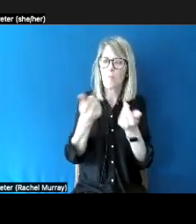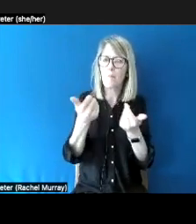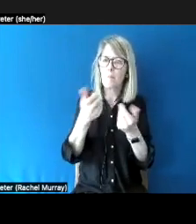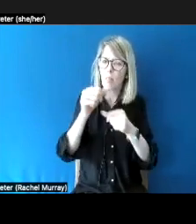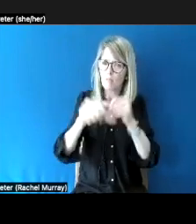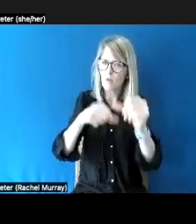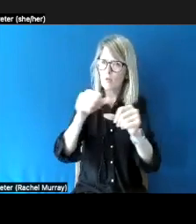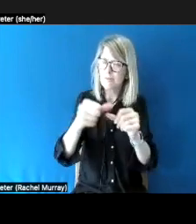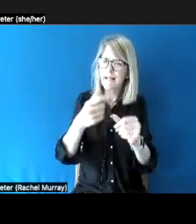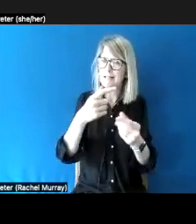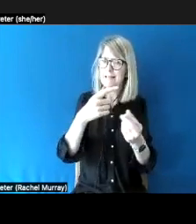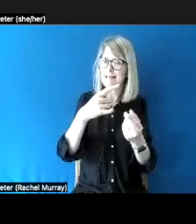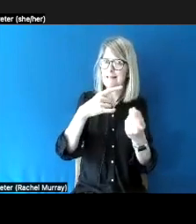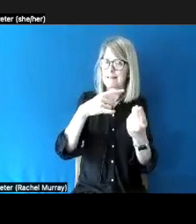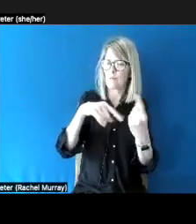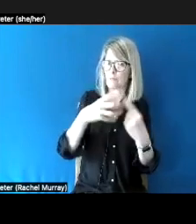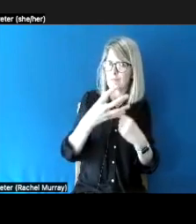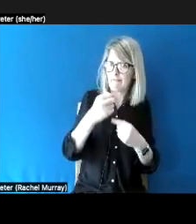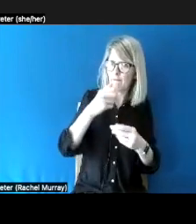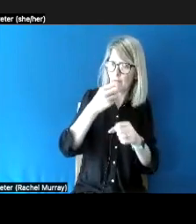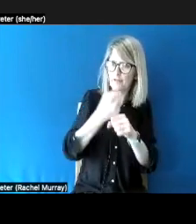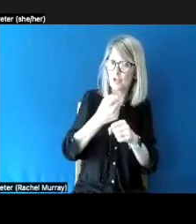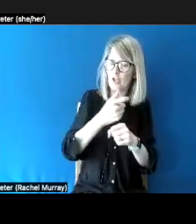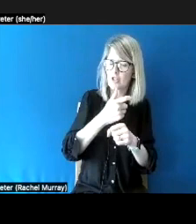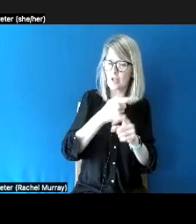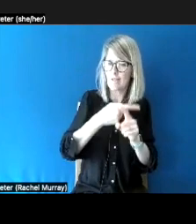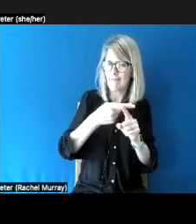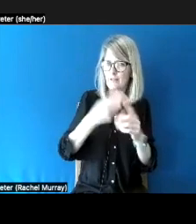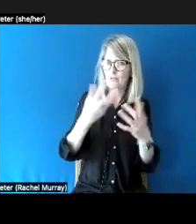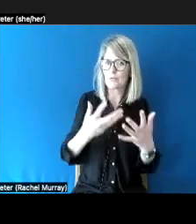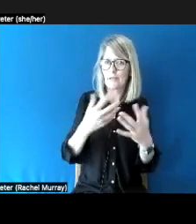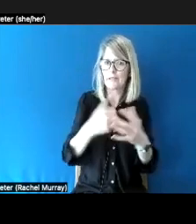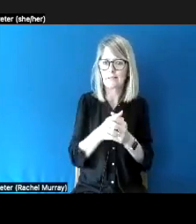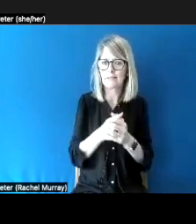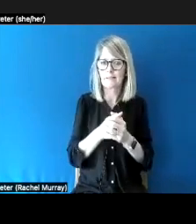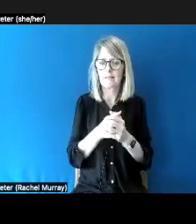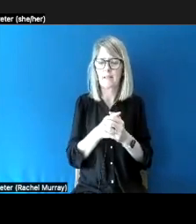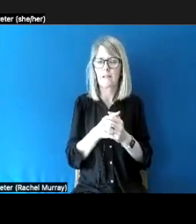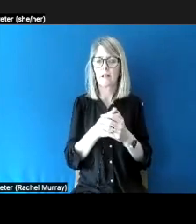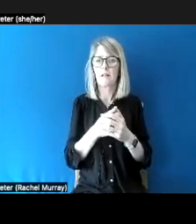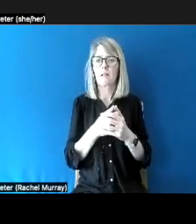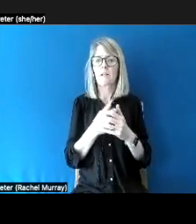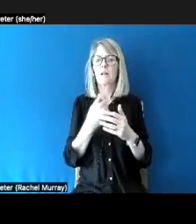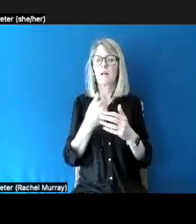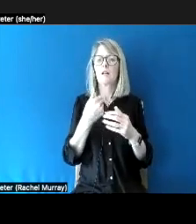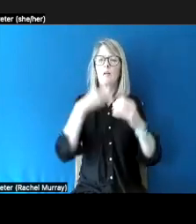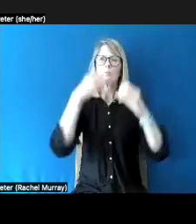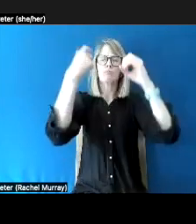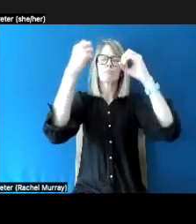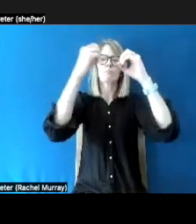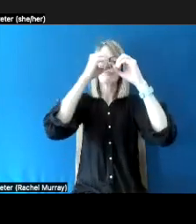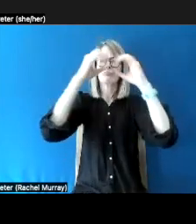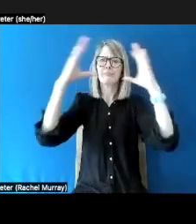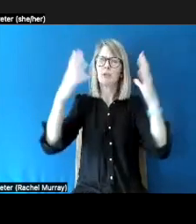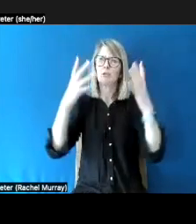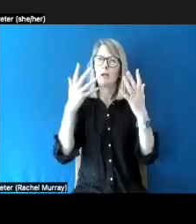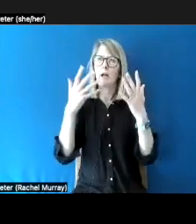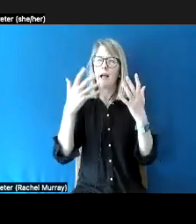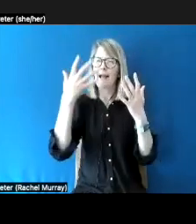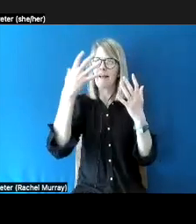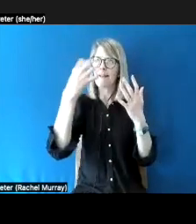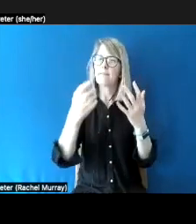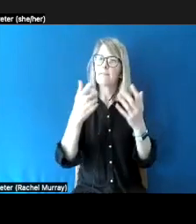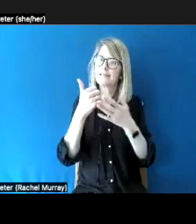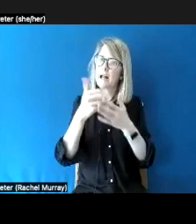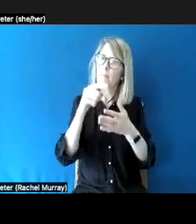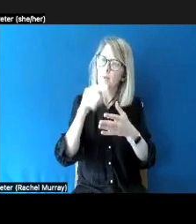England today. So the idea that I have is to kind of help you reflect